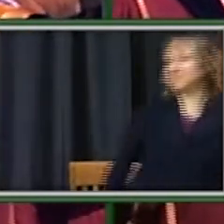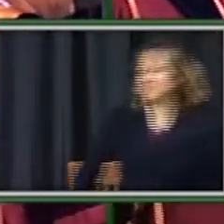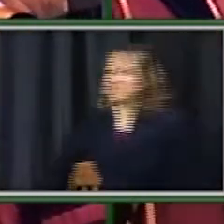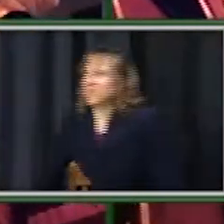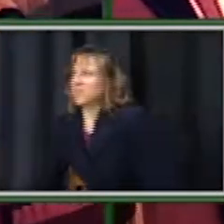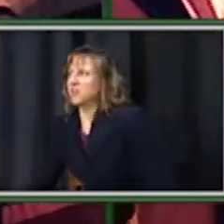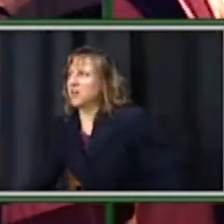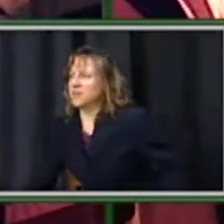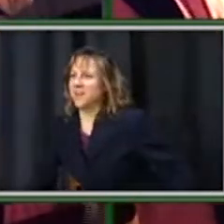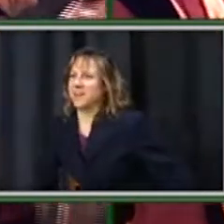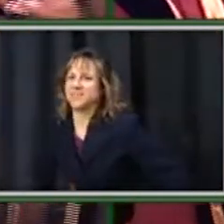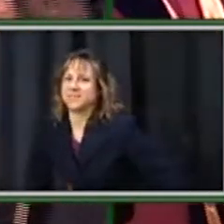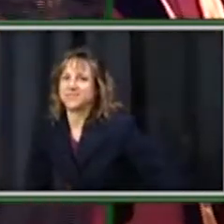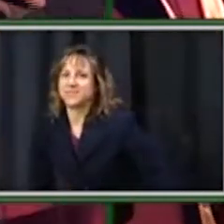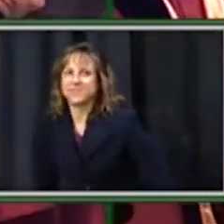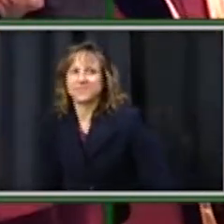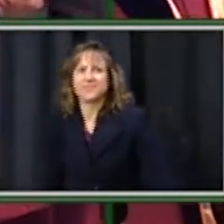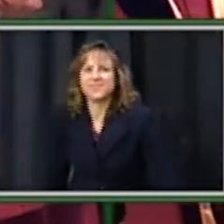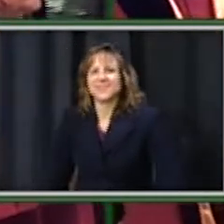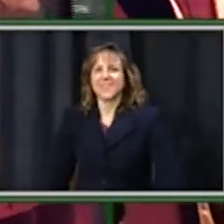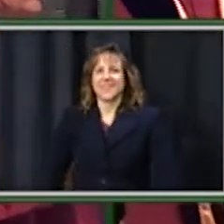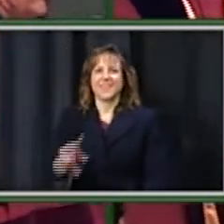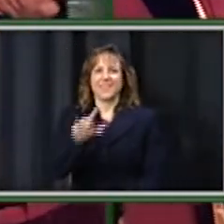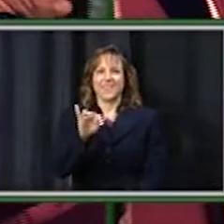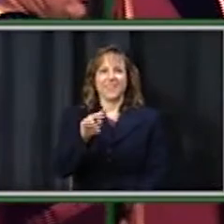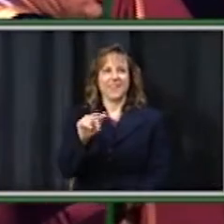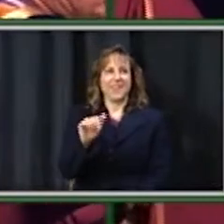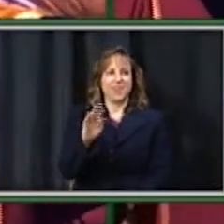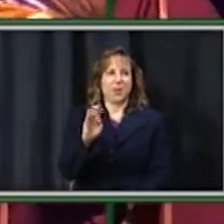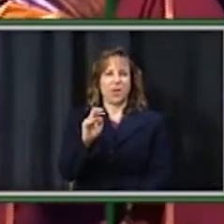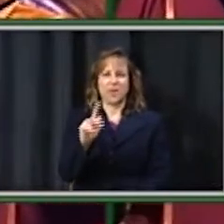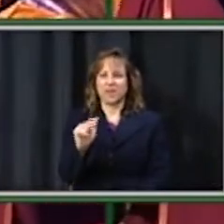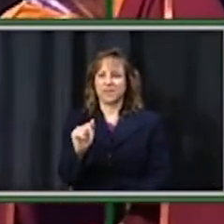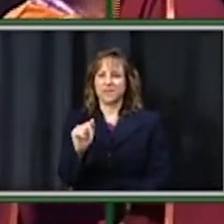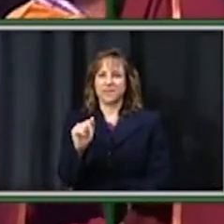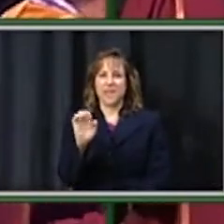Lydia Guerrero. Getty Van.